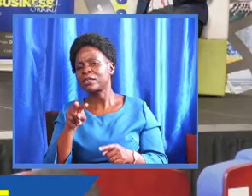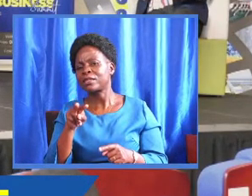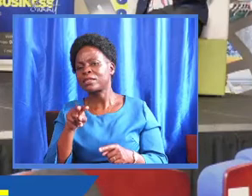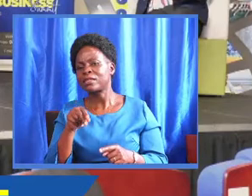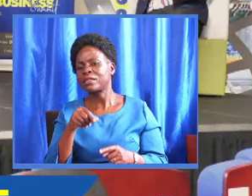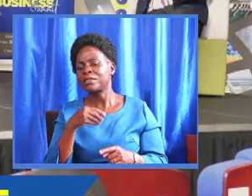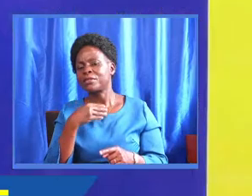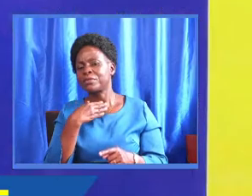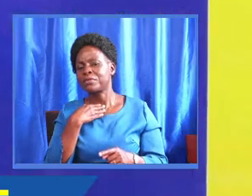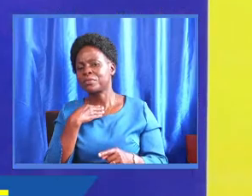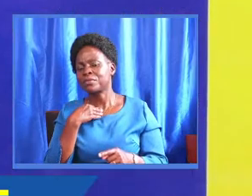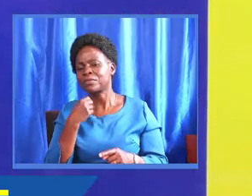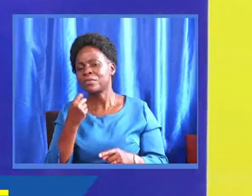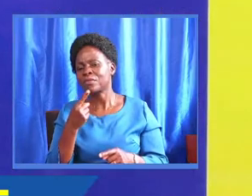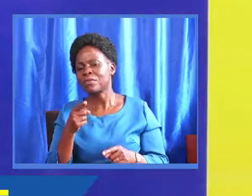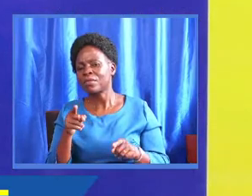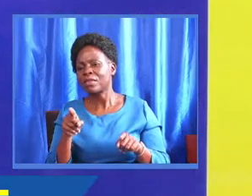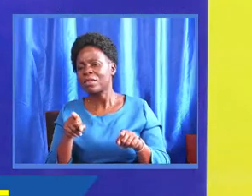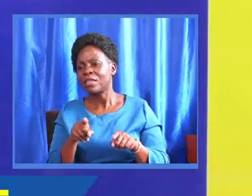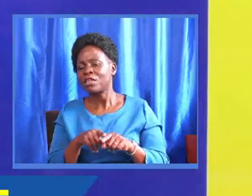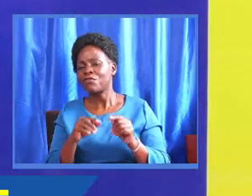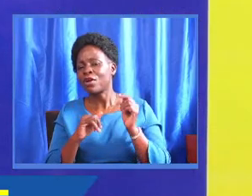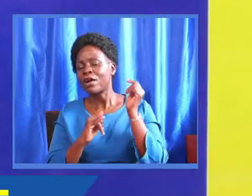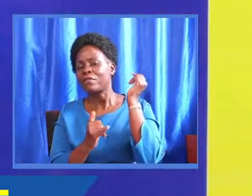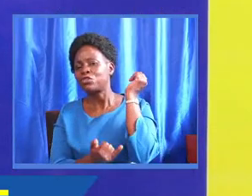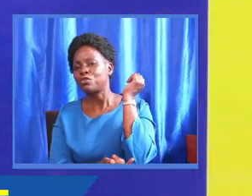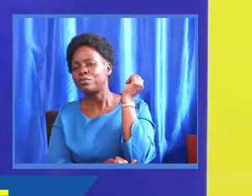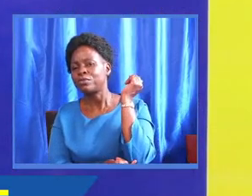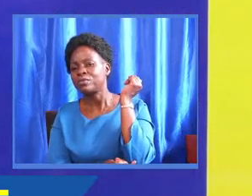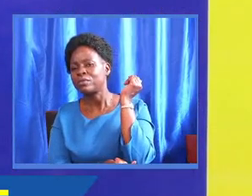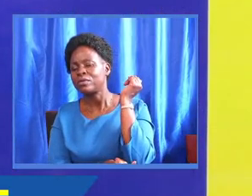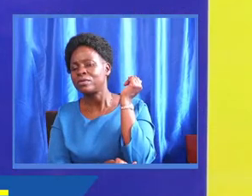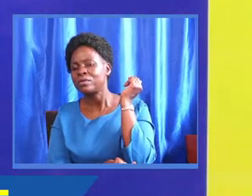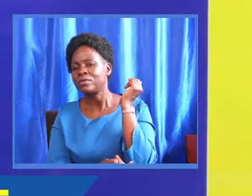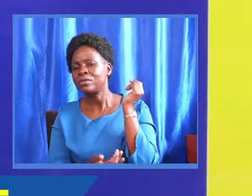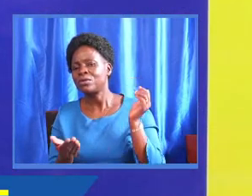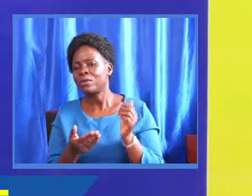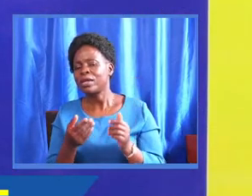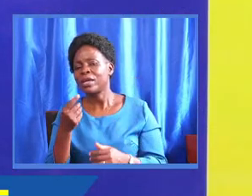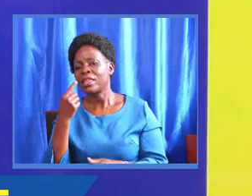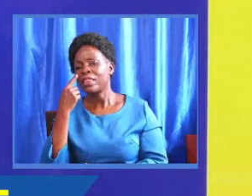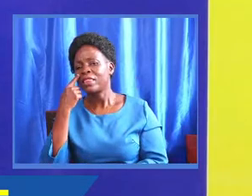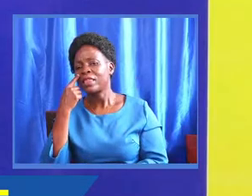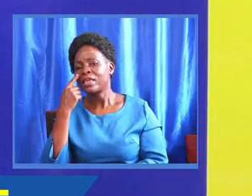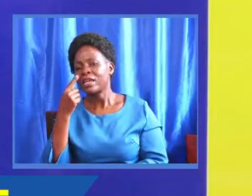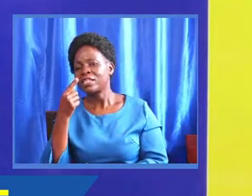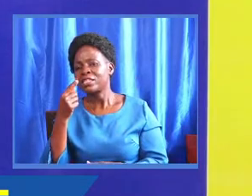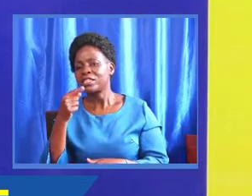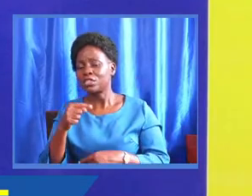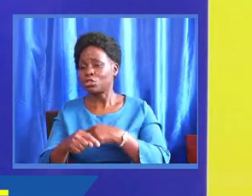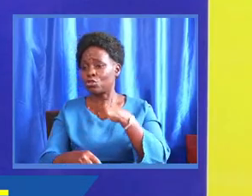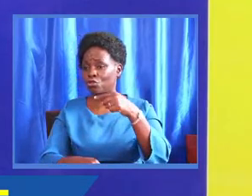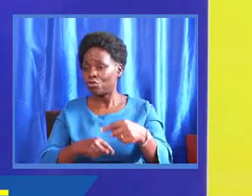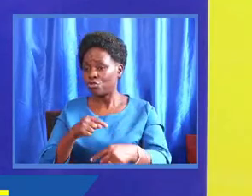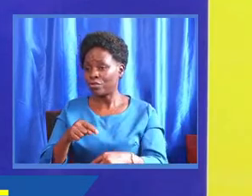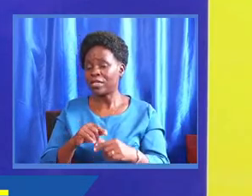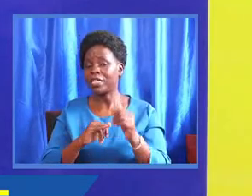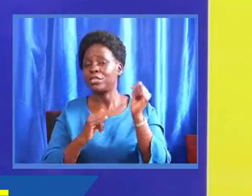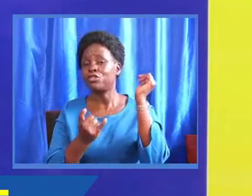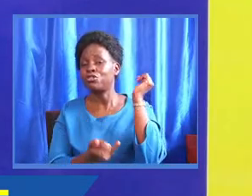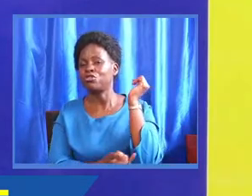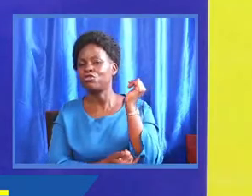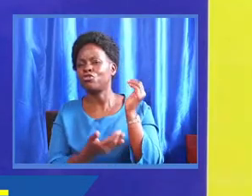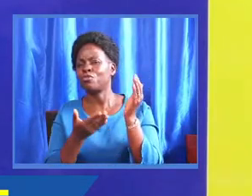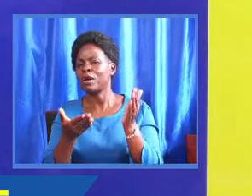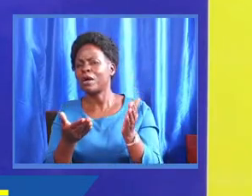down payment. As long as you have a job where they can see the continuity and as a secure job, I think